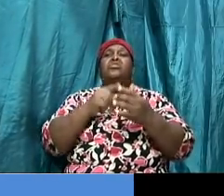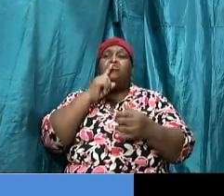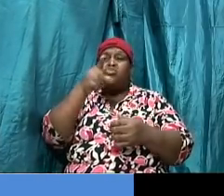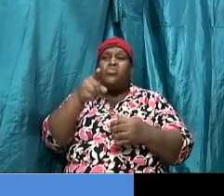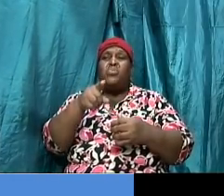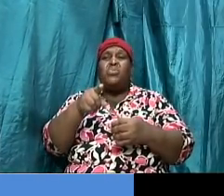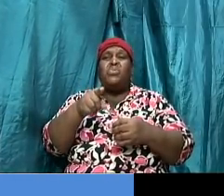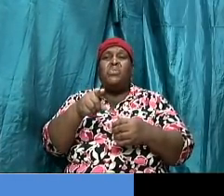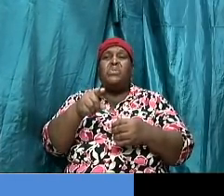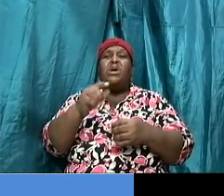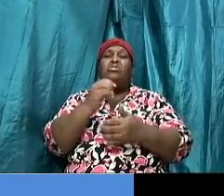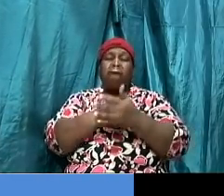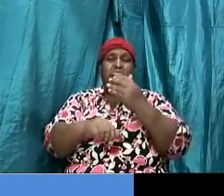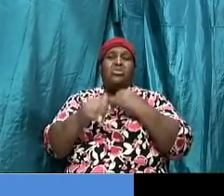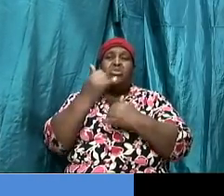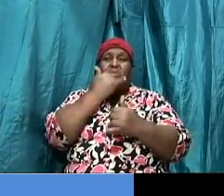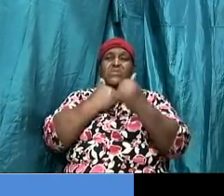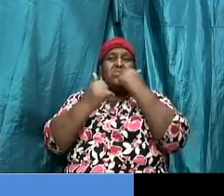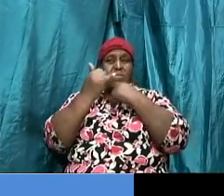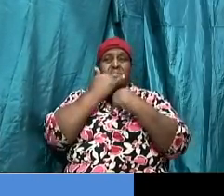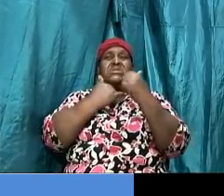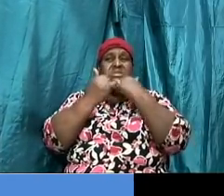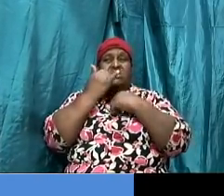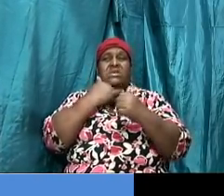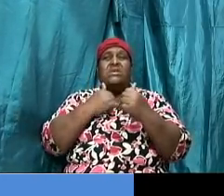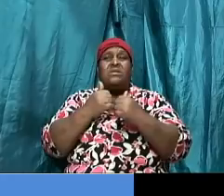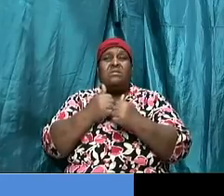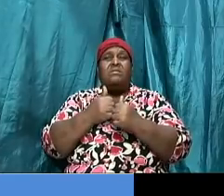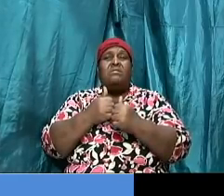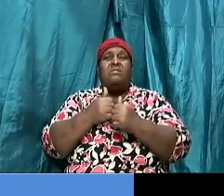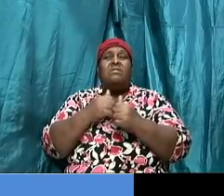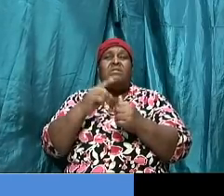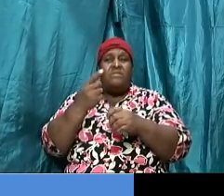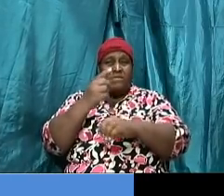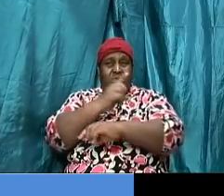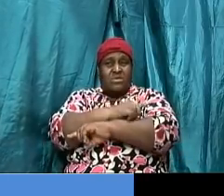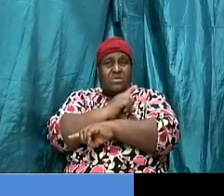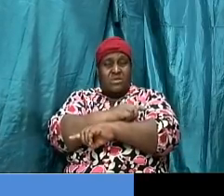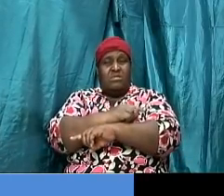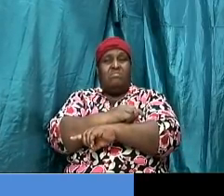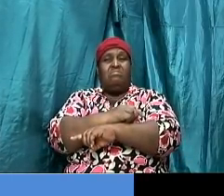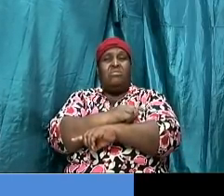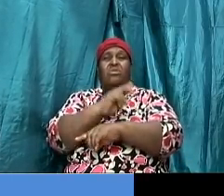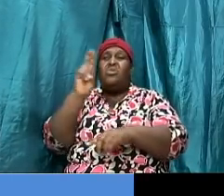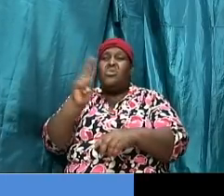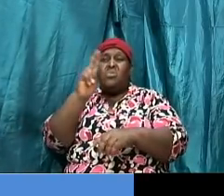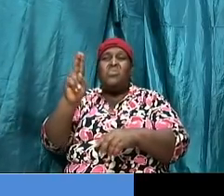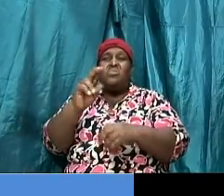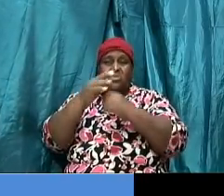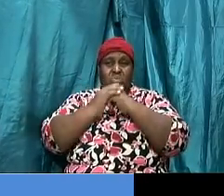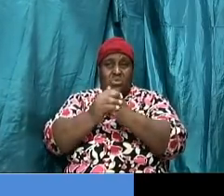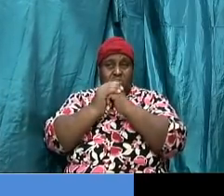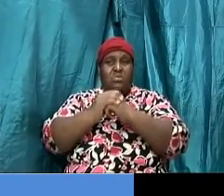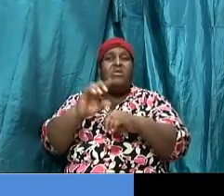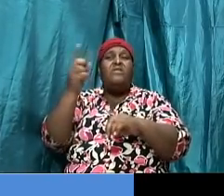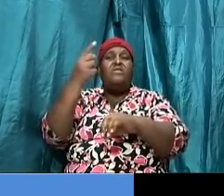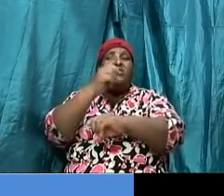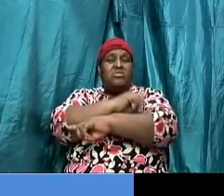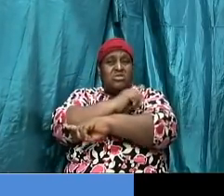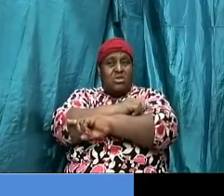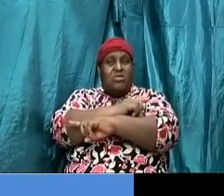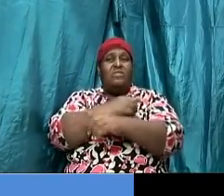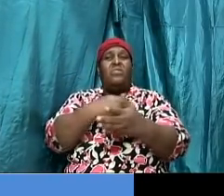is truth that the church, as I said before, usually sometimes meet on the first day of the week, and we can see that some examples in